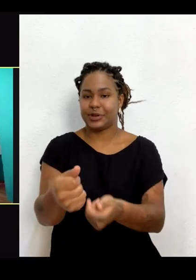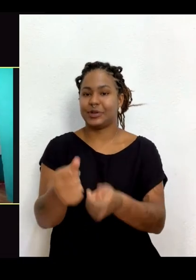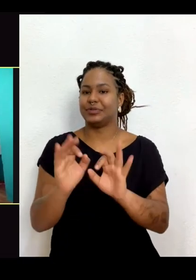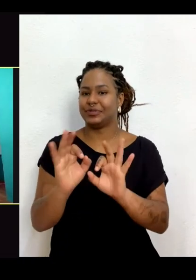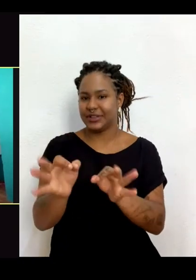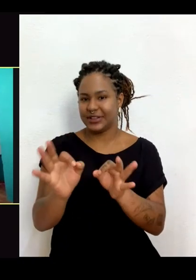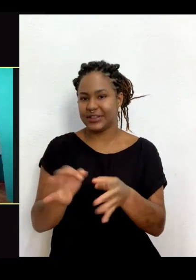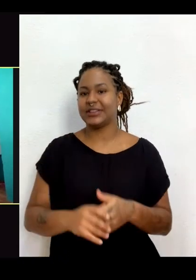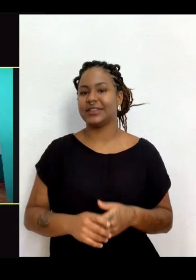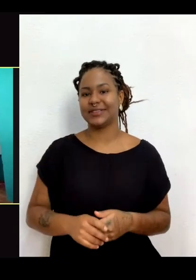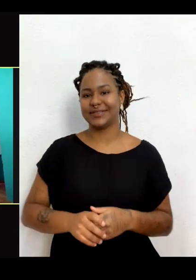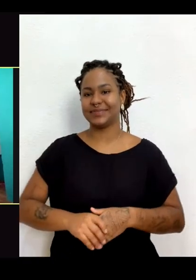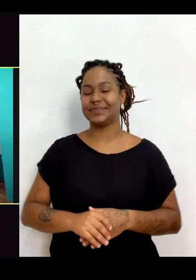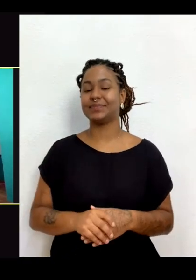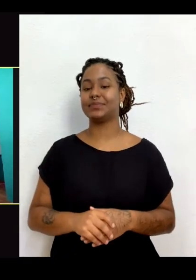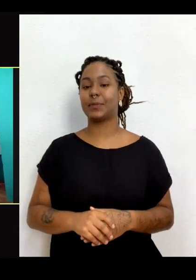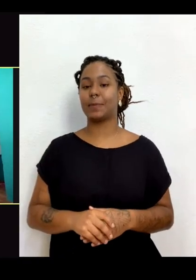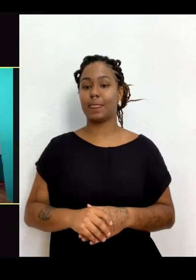foreign